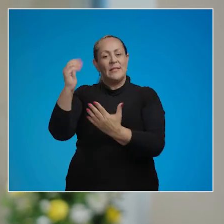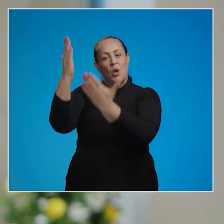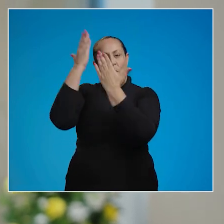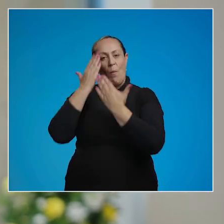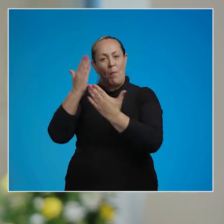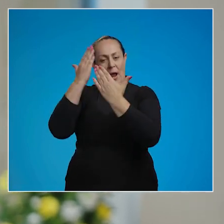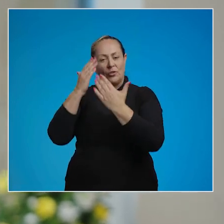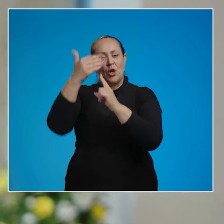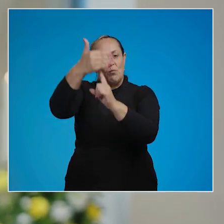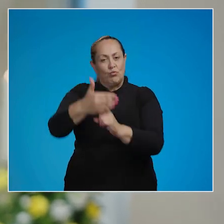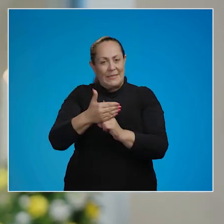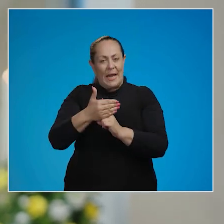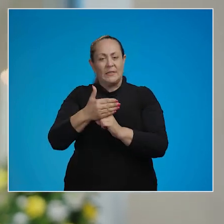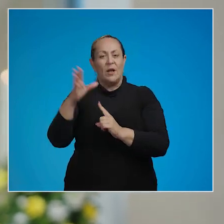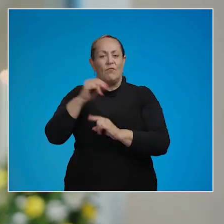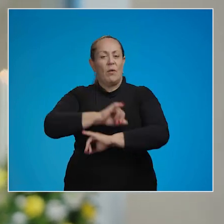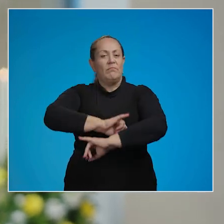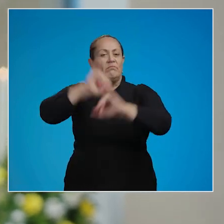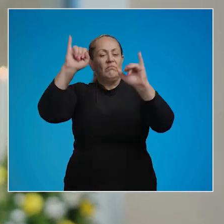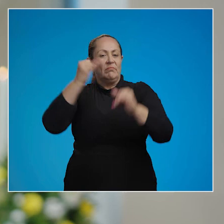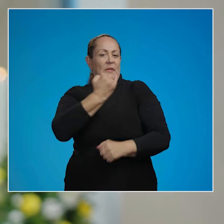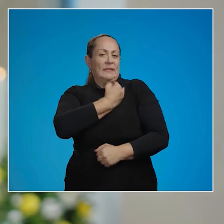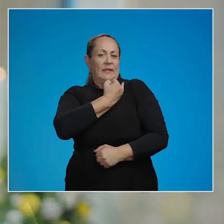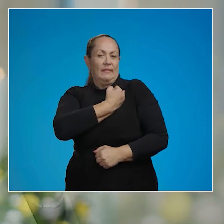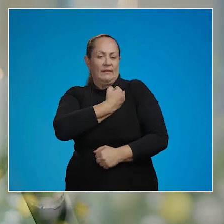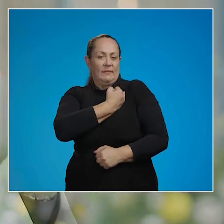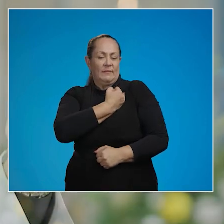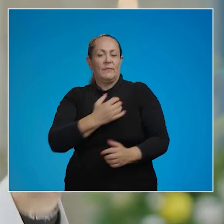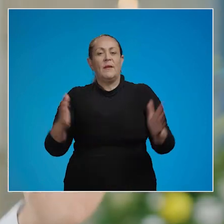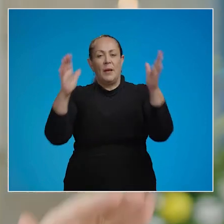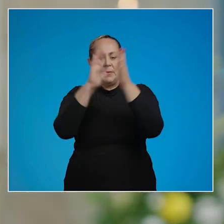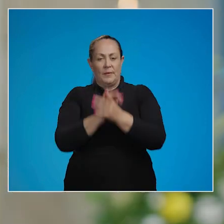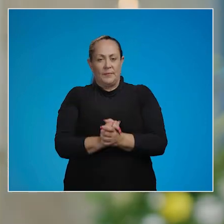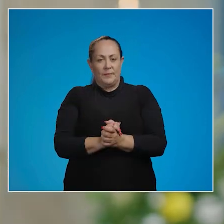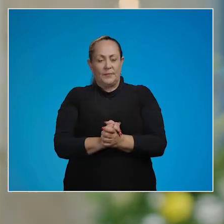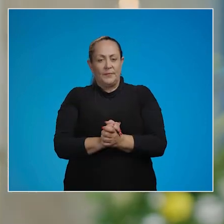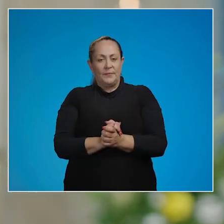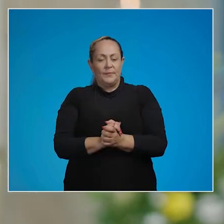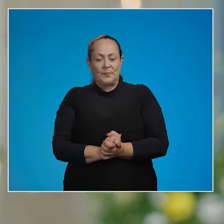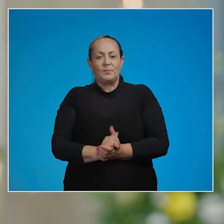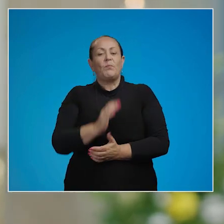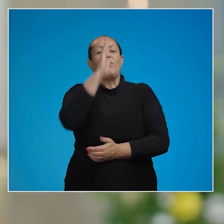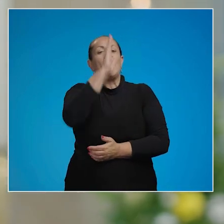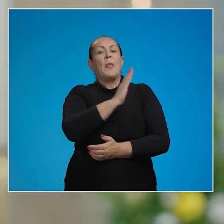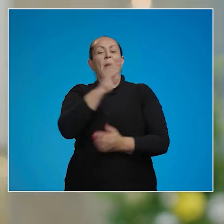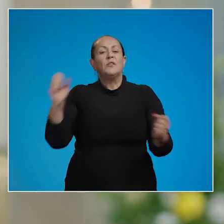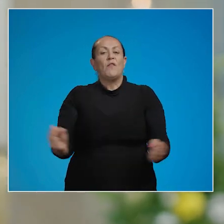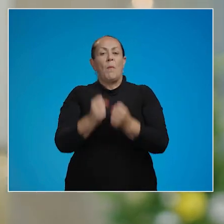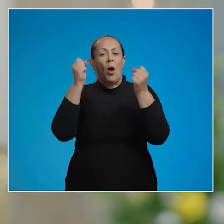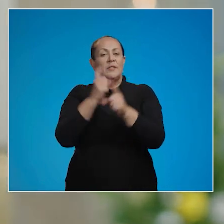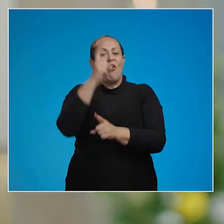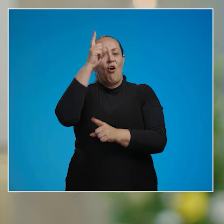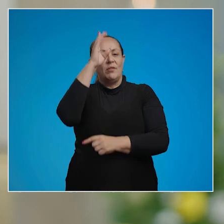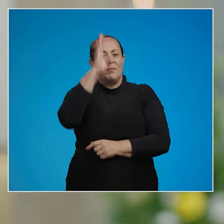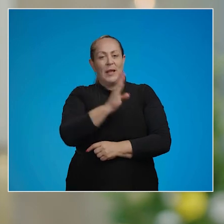compassion defend you from every assault of sin And may the blessing of Almighty God